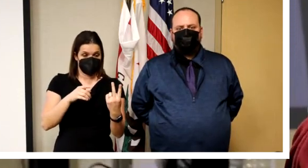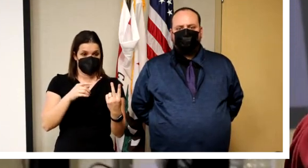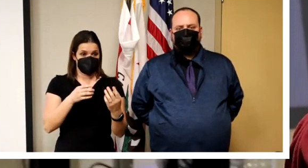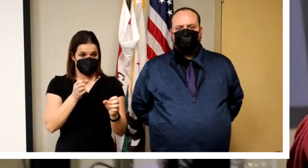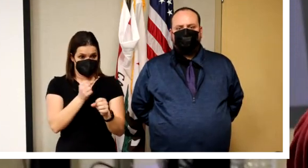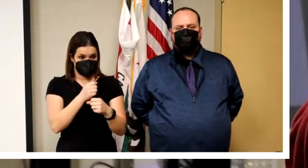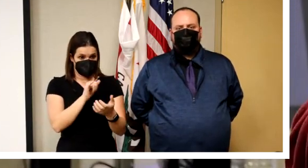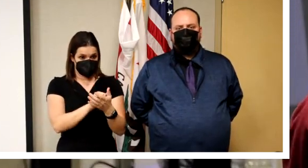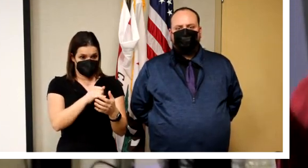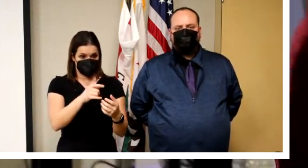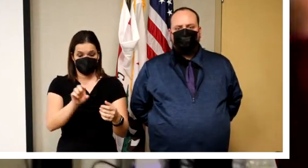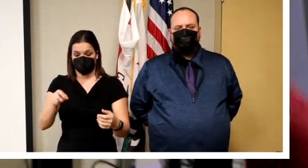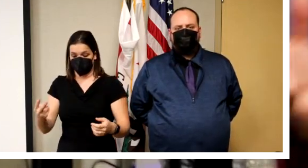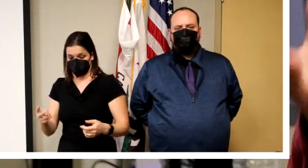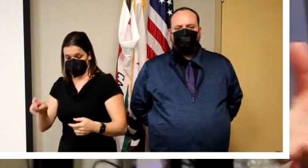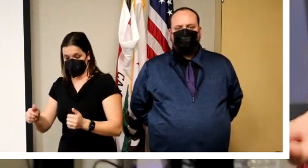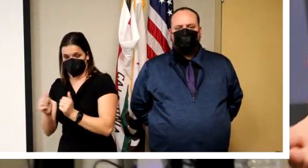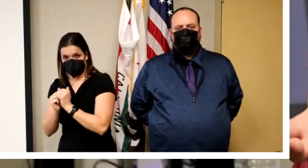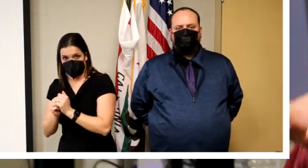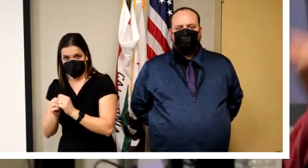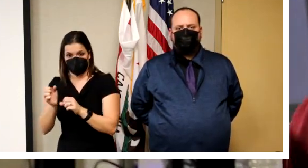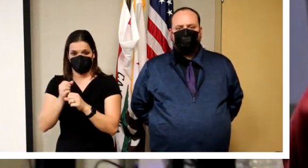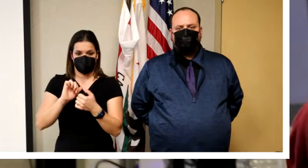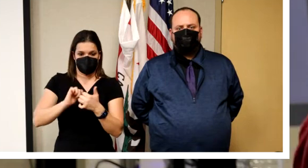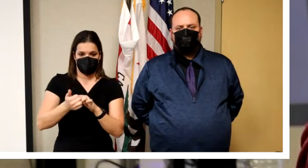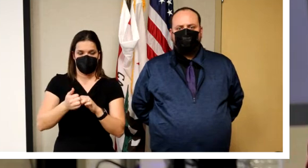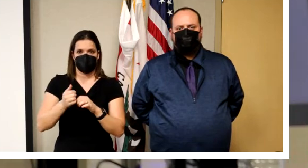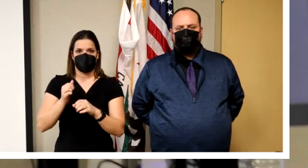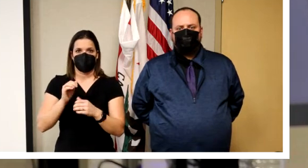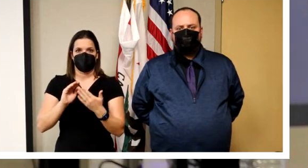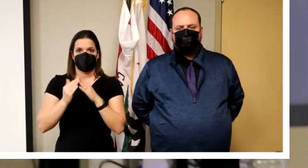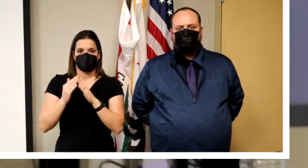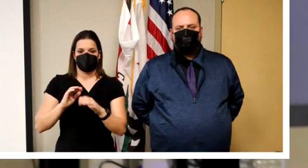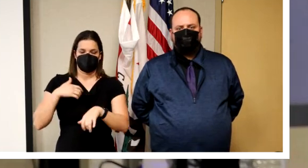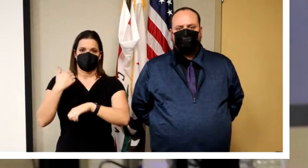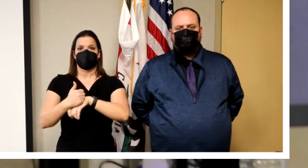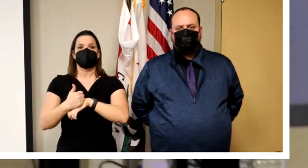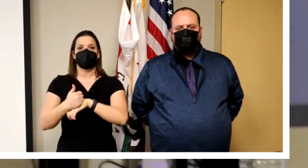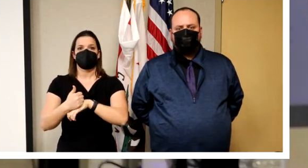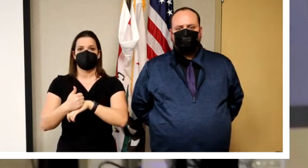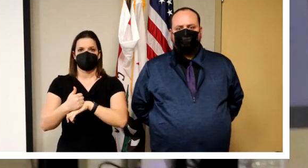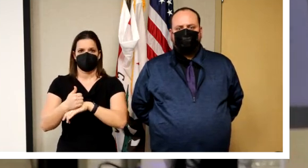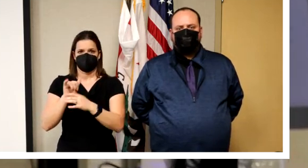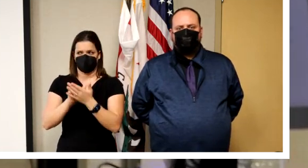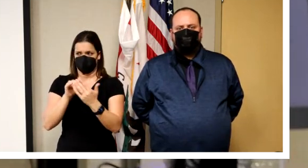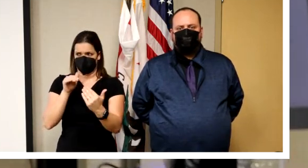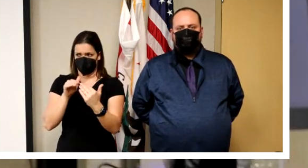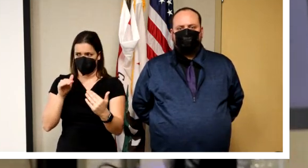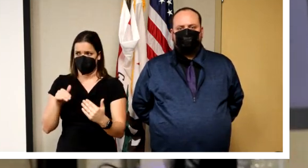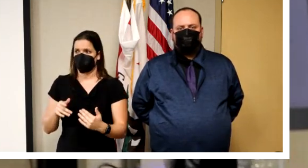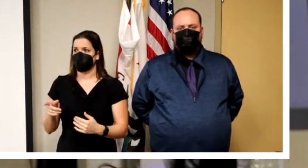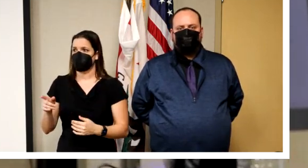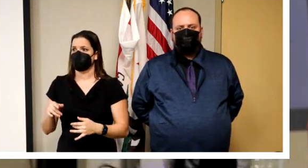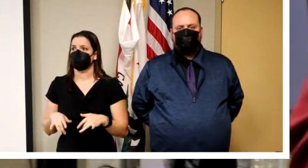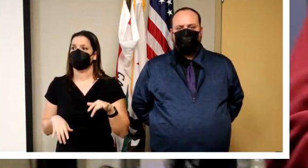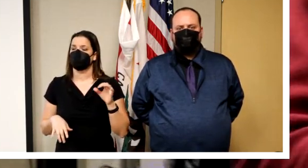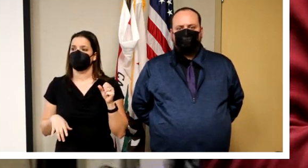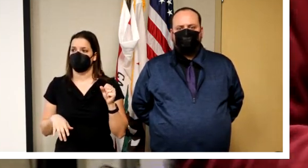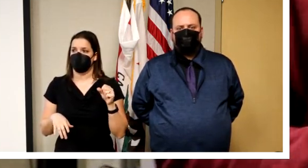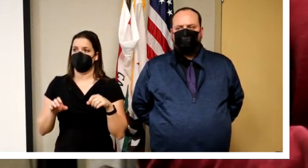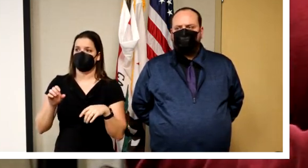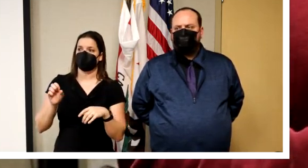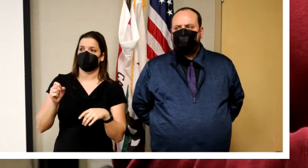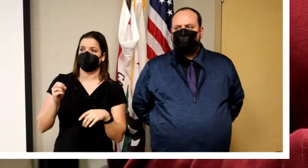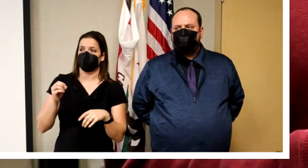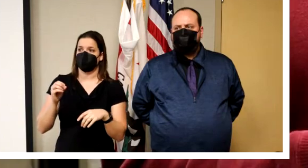together because of the makeup of the community, but not citizens vote age population. Is that fair? Would you say that's fair? Yeah, so if the other